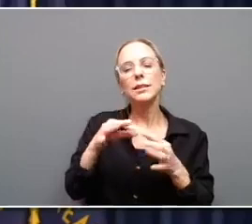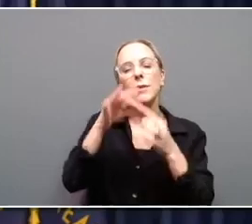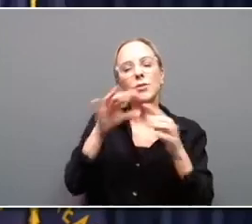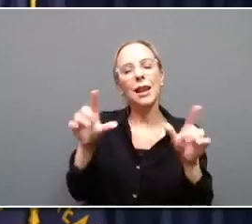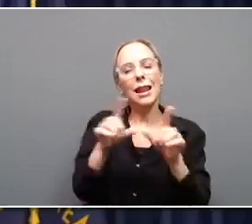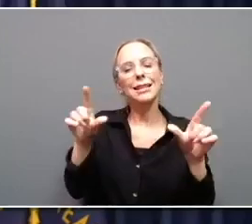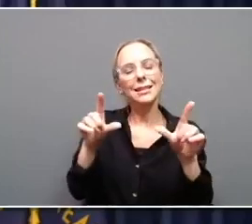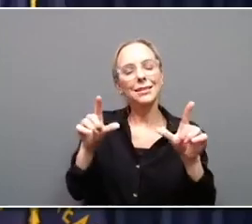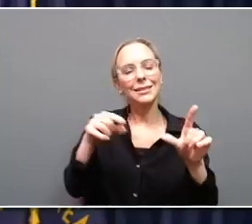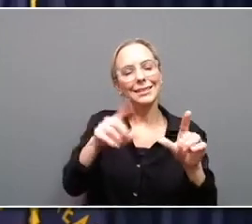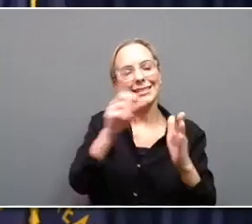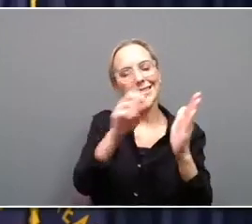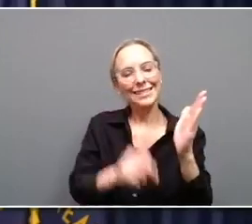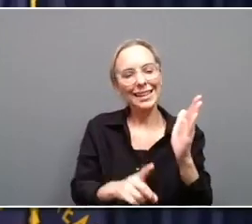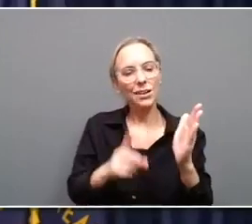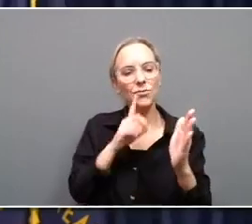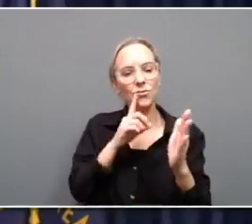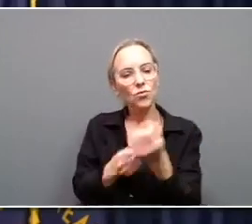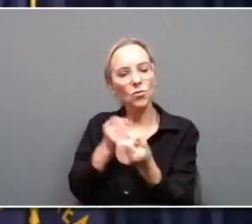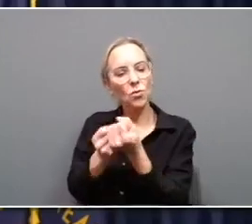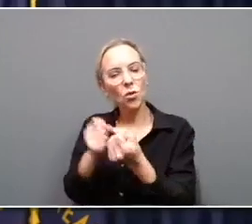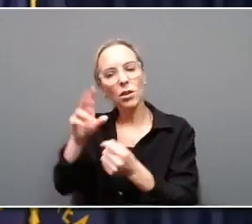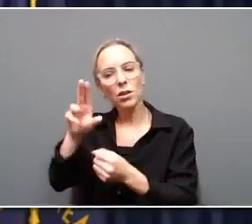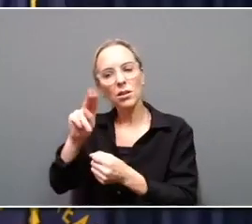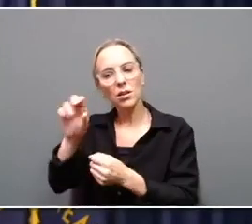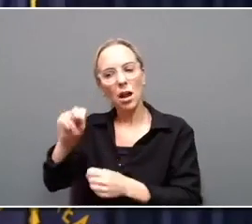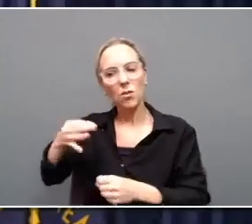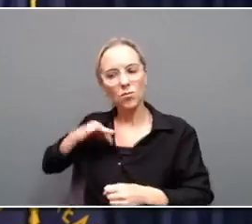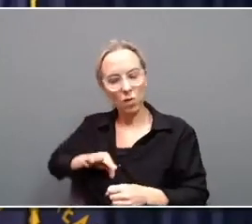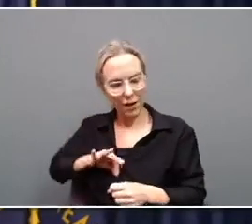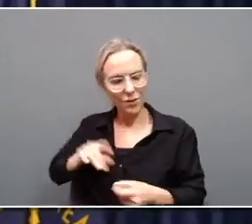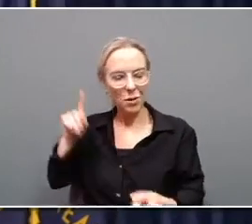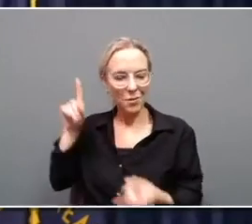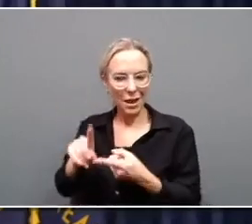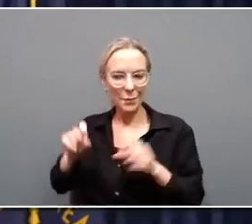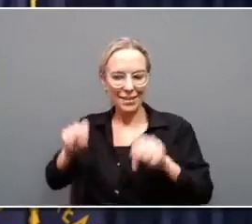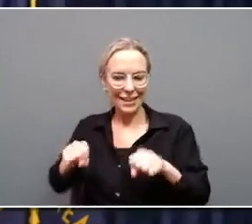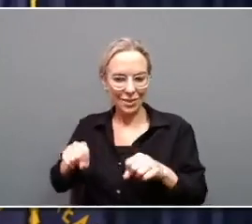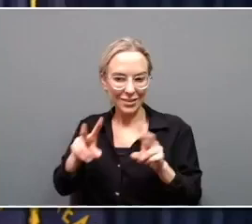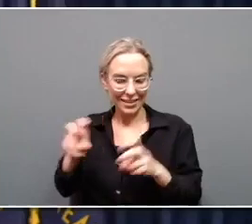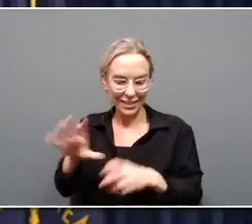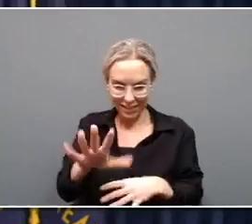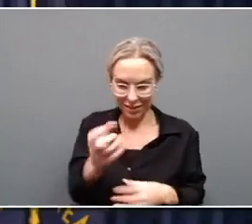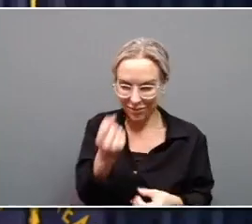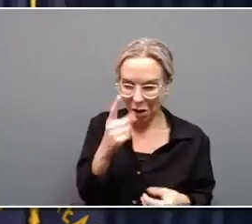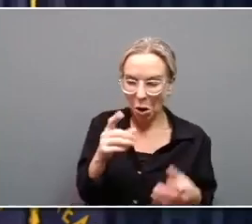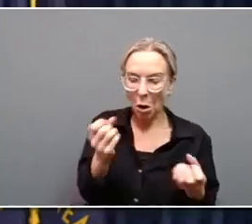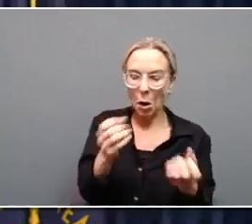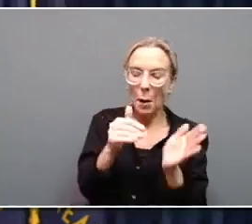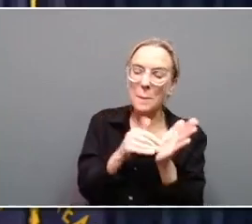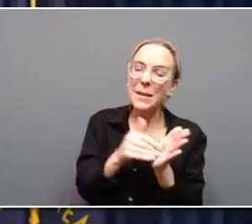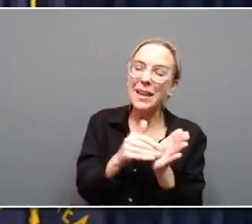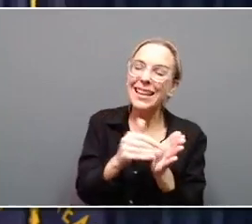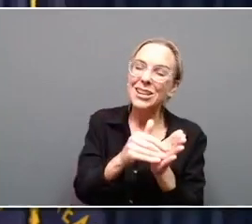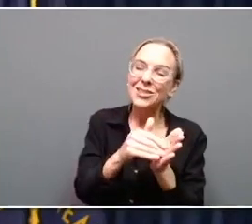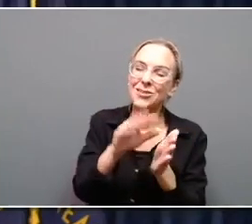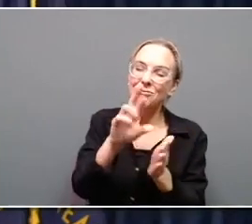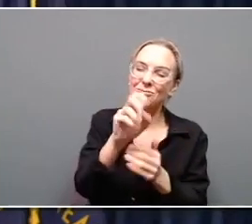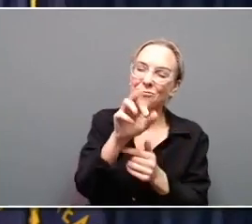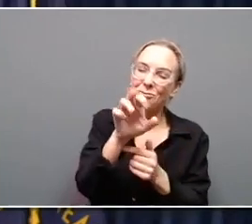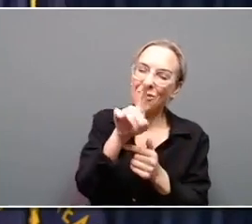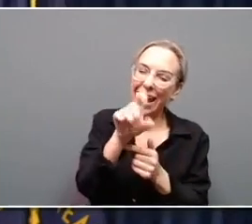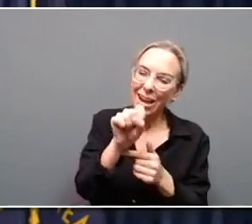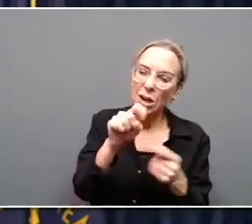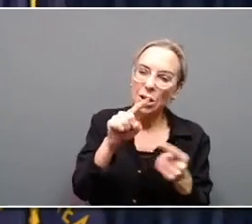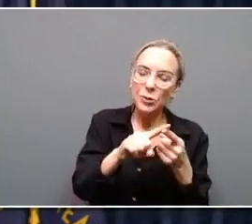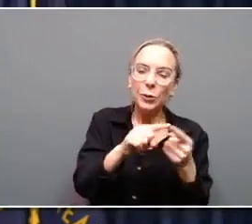our nonprofits. So to minimize the potential issues, because we got to move millions of records, and it's really hard to move records just one little piece